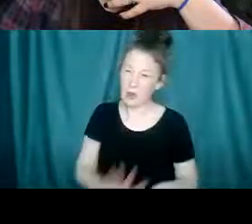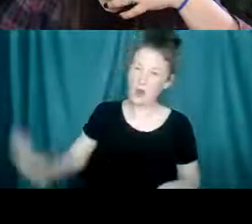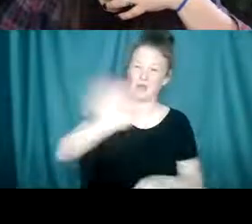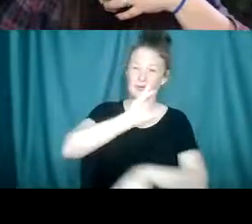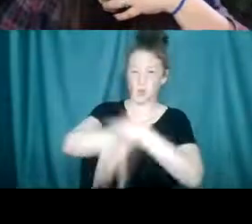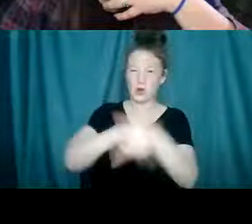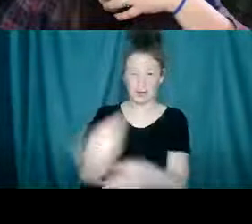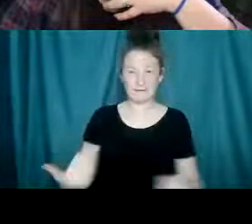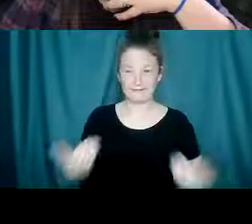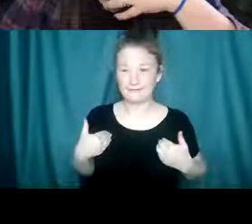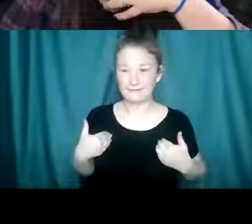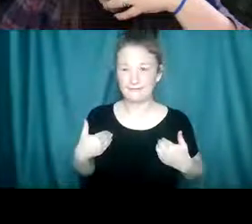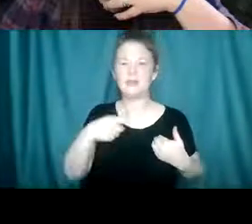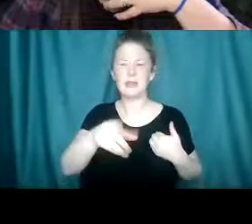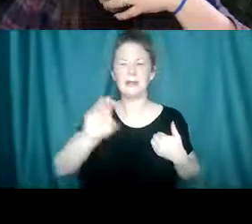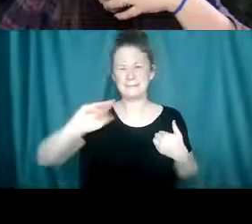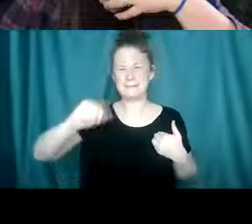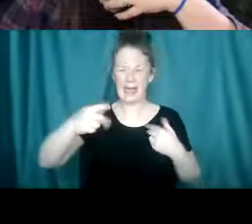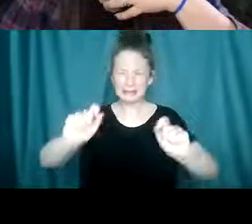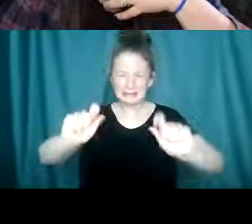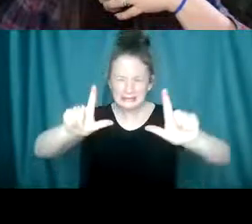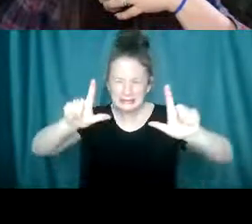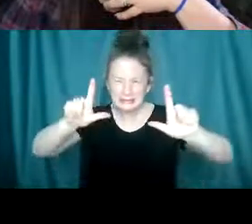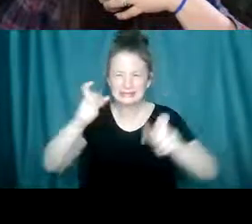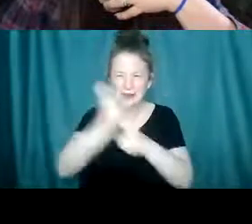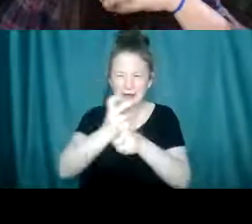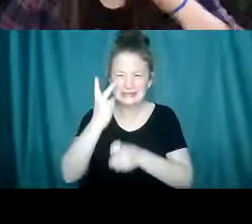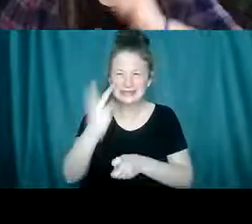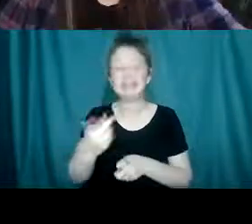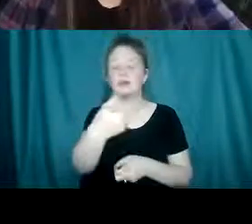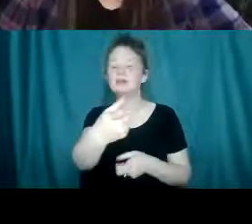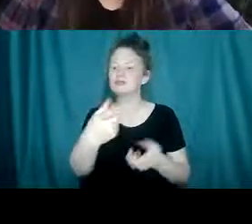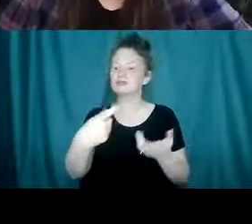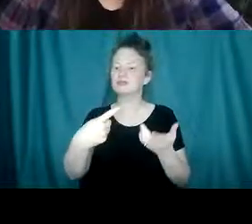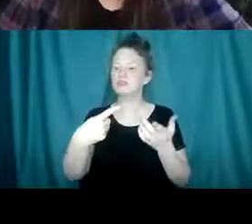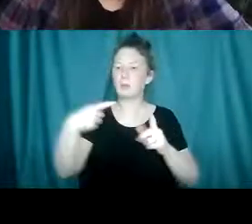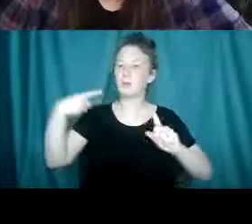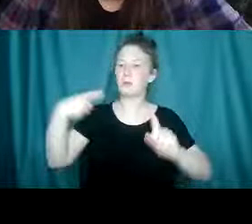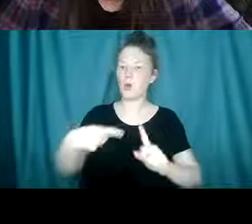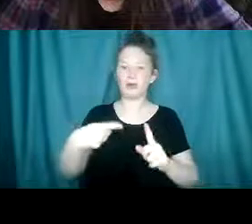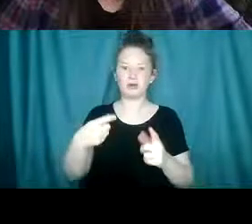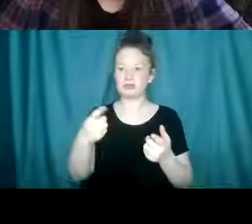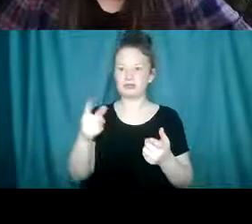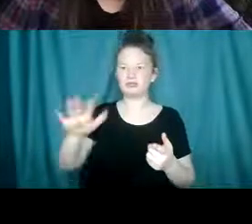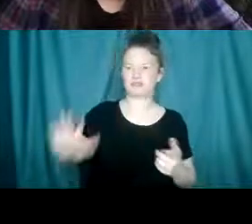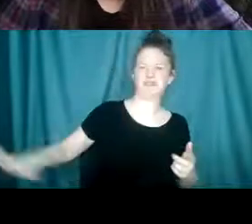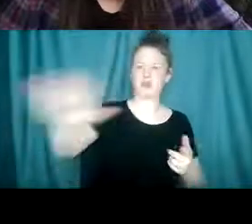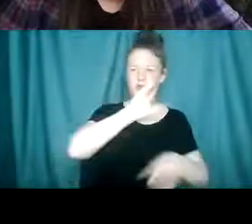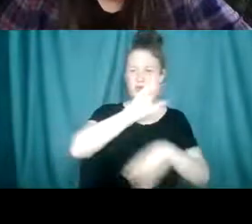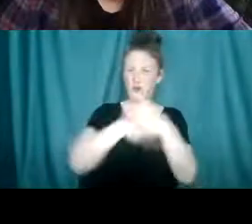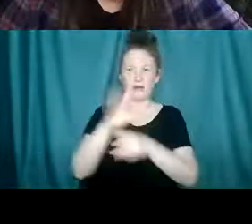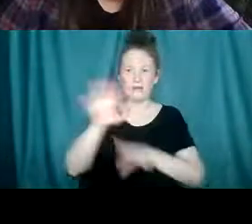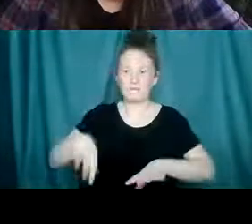map that's probably hard to read, but it really just tells us these people found glauconite almost on